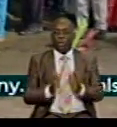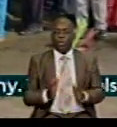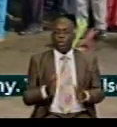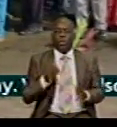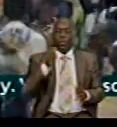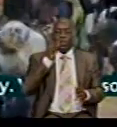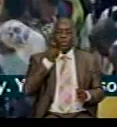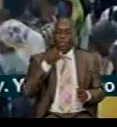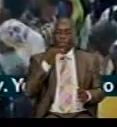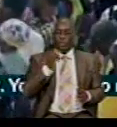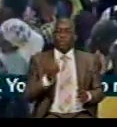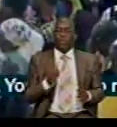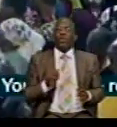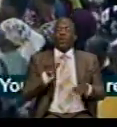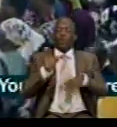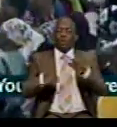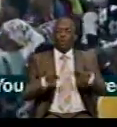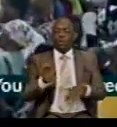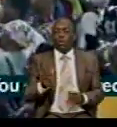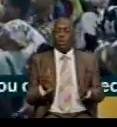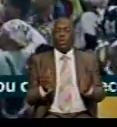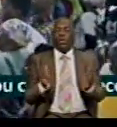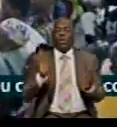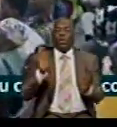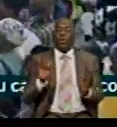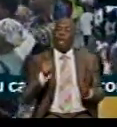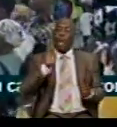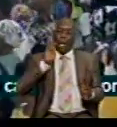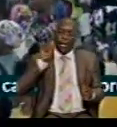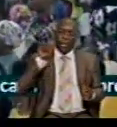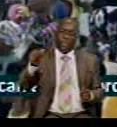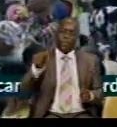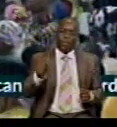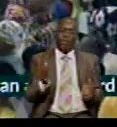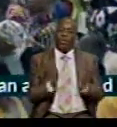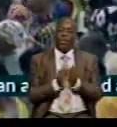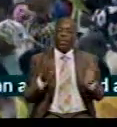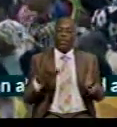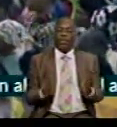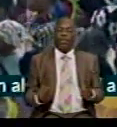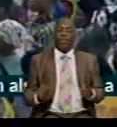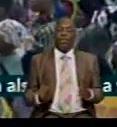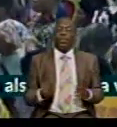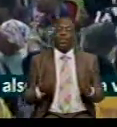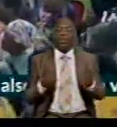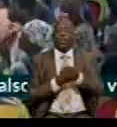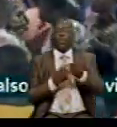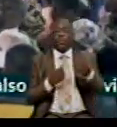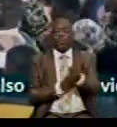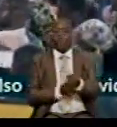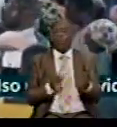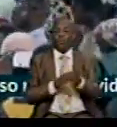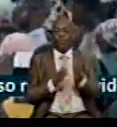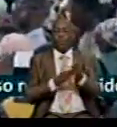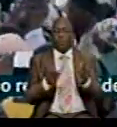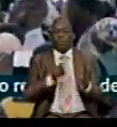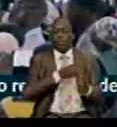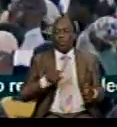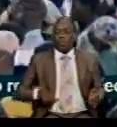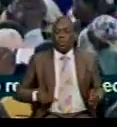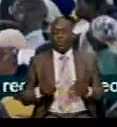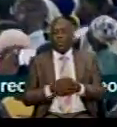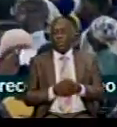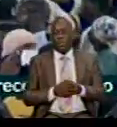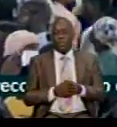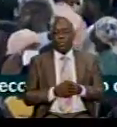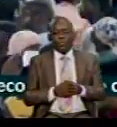walking by herself without the stick. Praise the Lord. Hallelujah. Okay, the right hand has taken over. La main droite